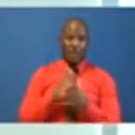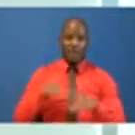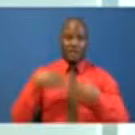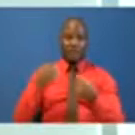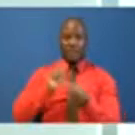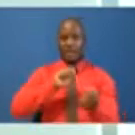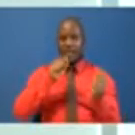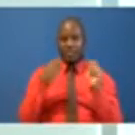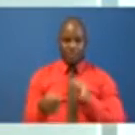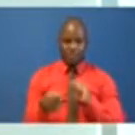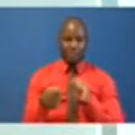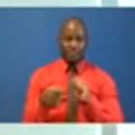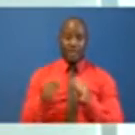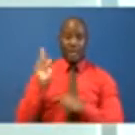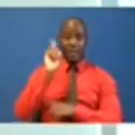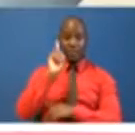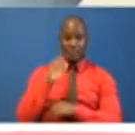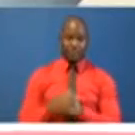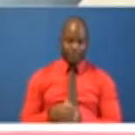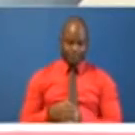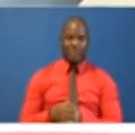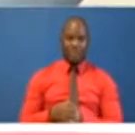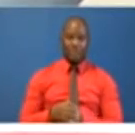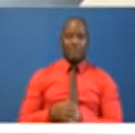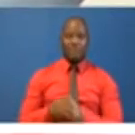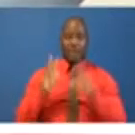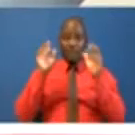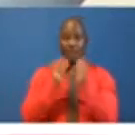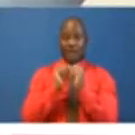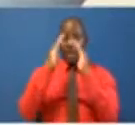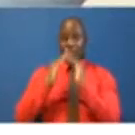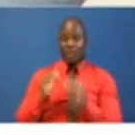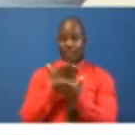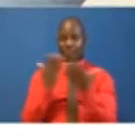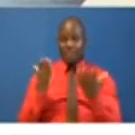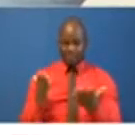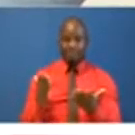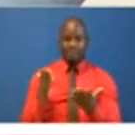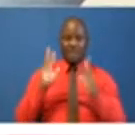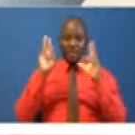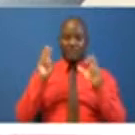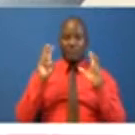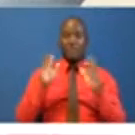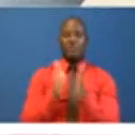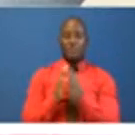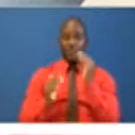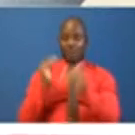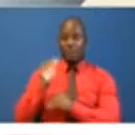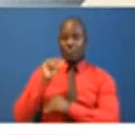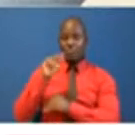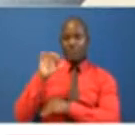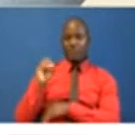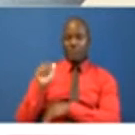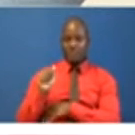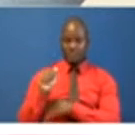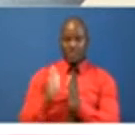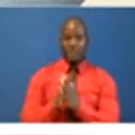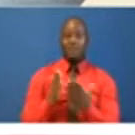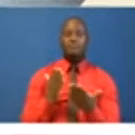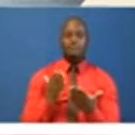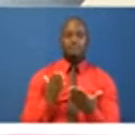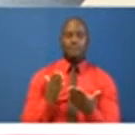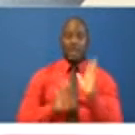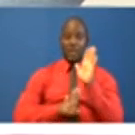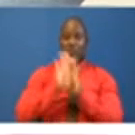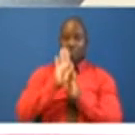transformation uh in nairobi i'm glad you brought up the issue of housing because i know that's a pet topic of professor alfred who's obviously an urban